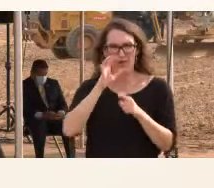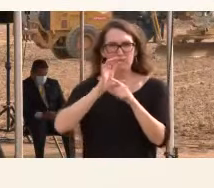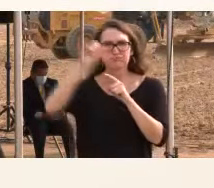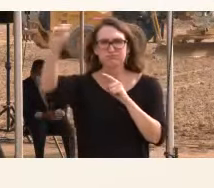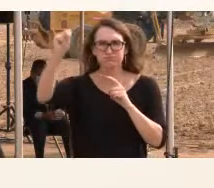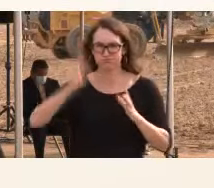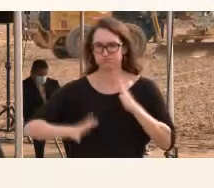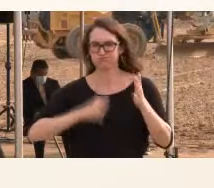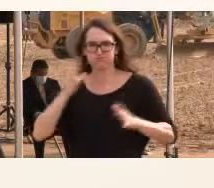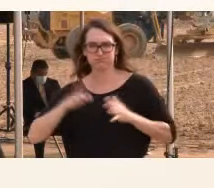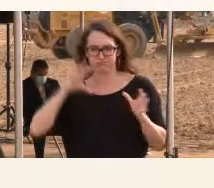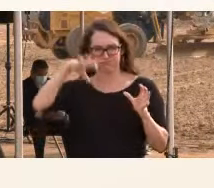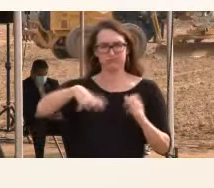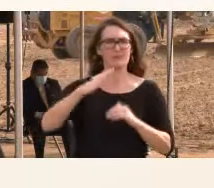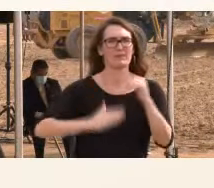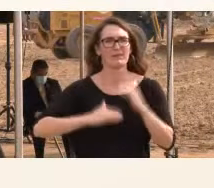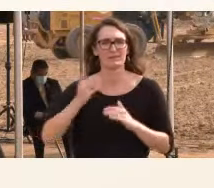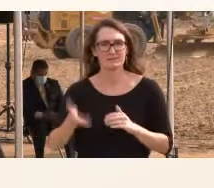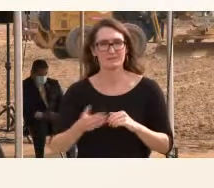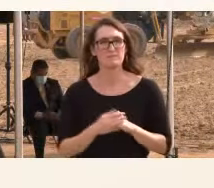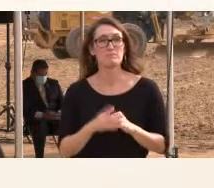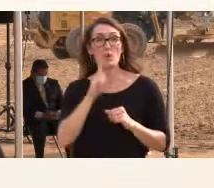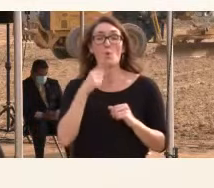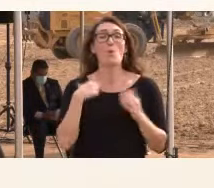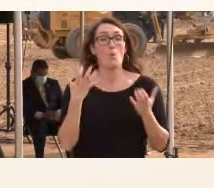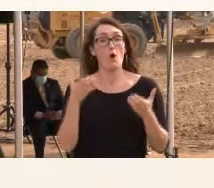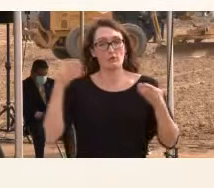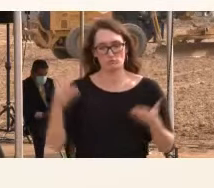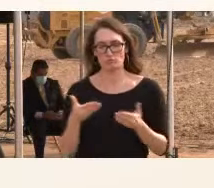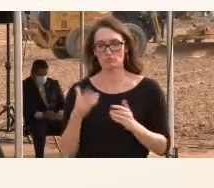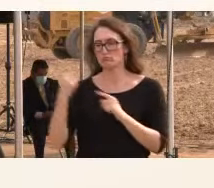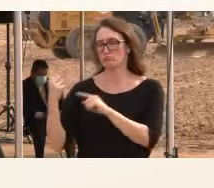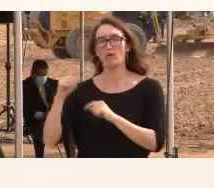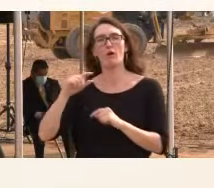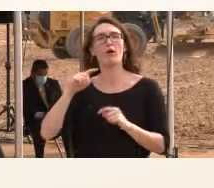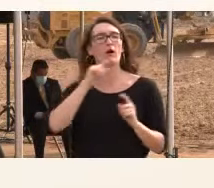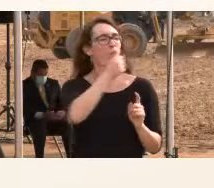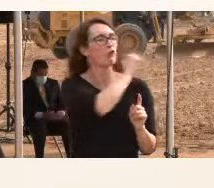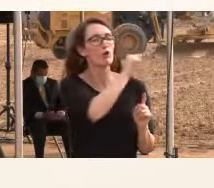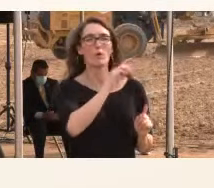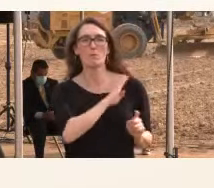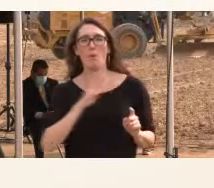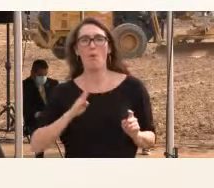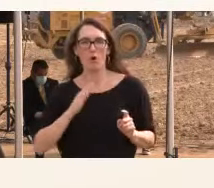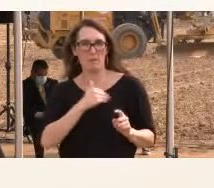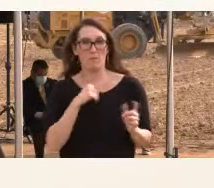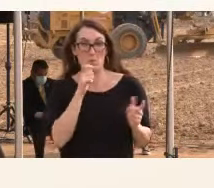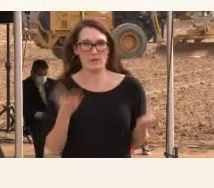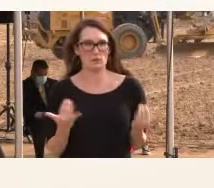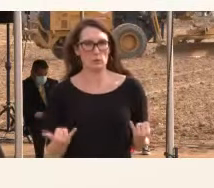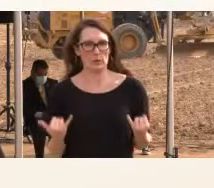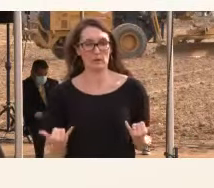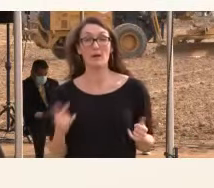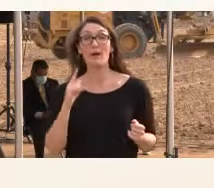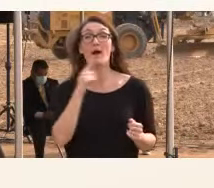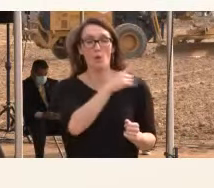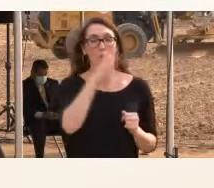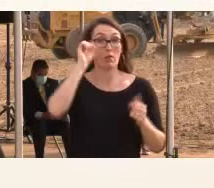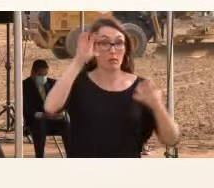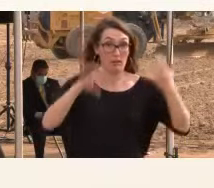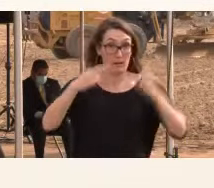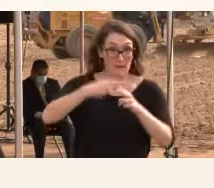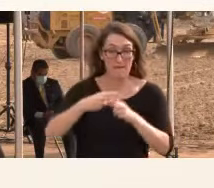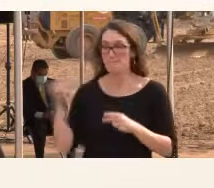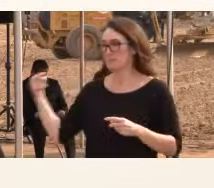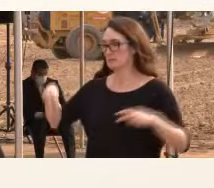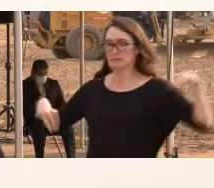West Fresno. At this time, I would like to introduce my fellow board members who are with us today. Please stand as I call